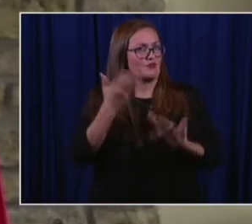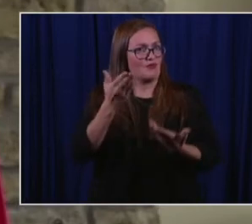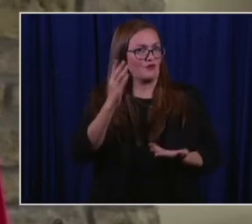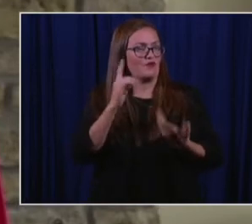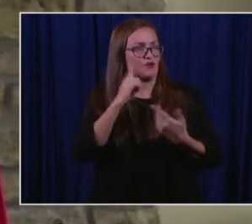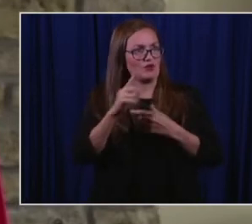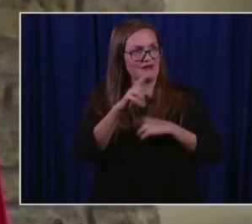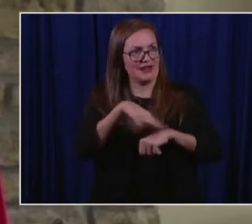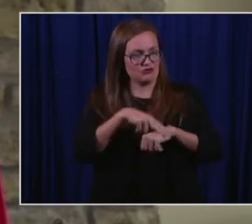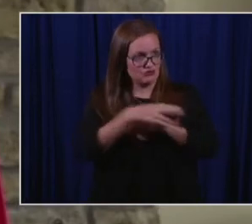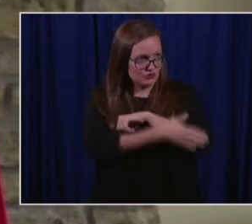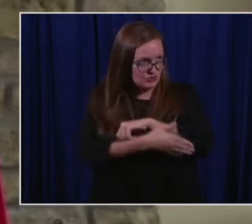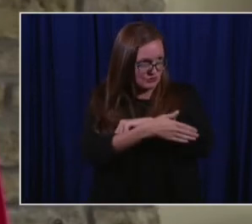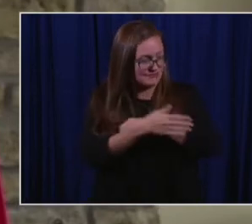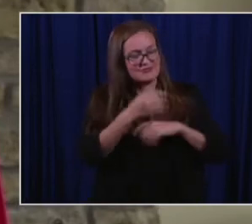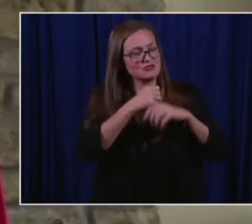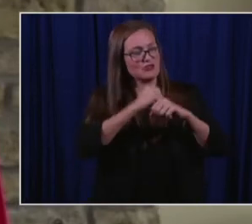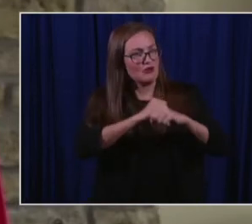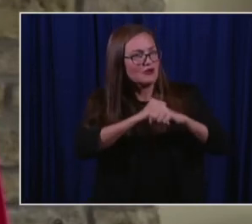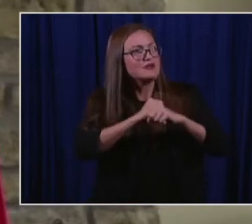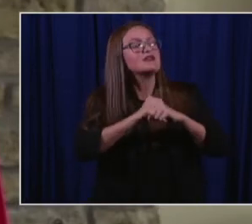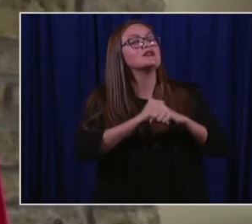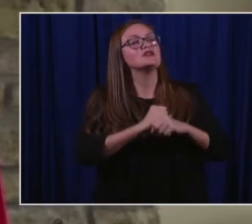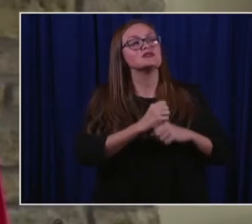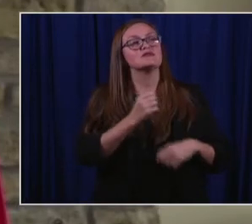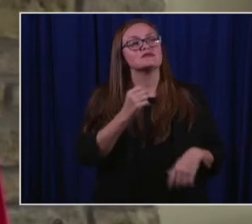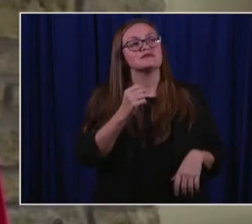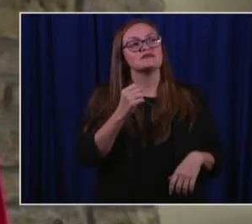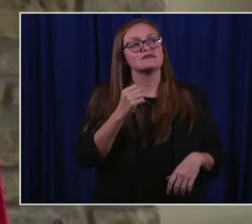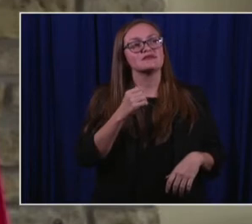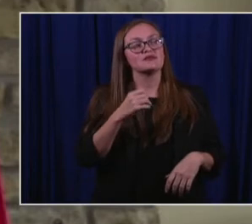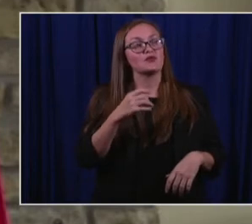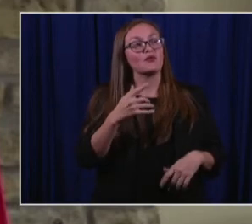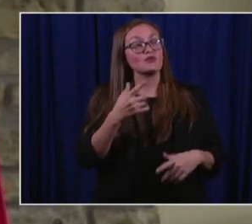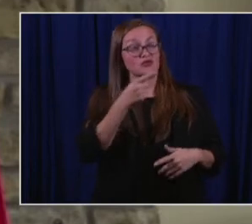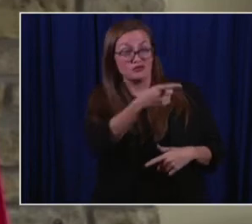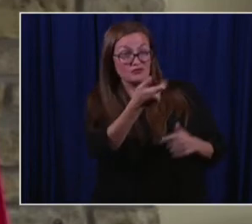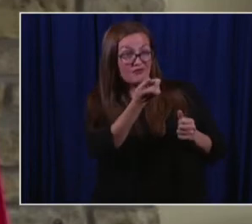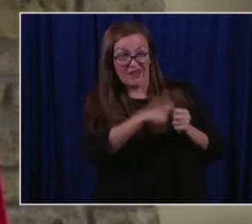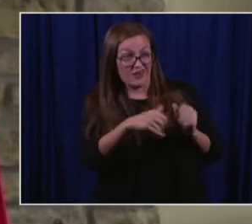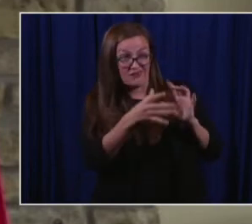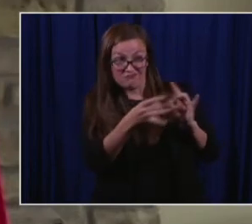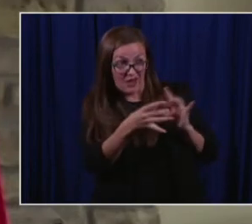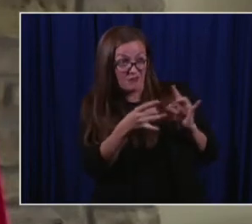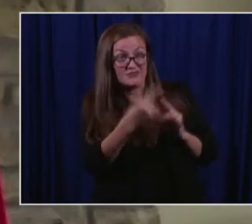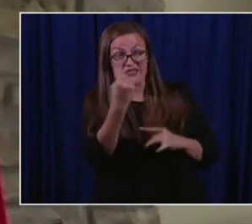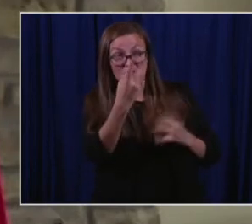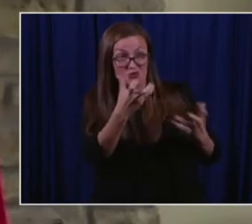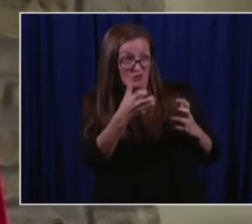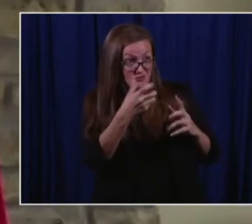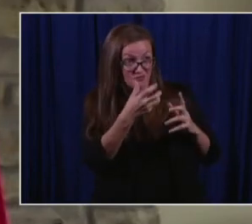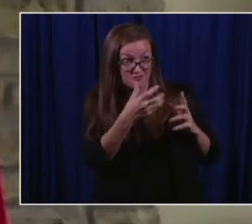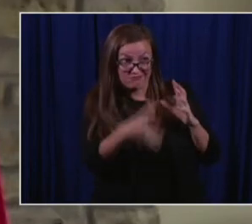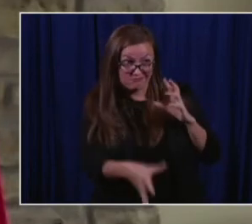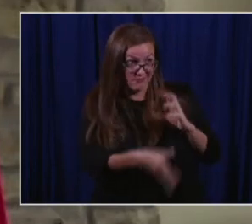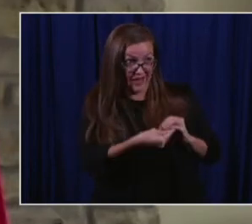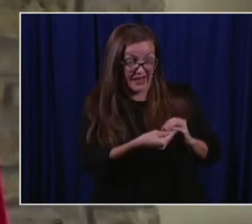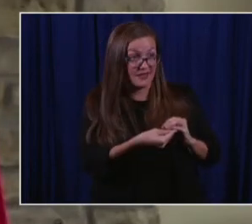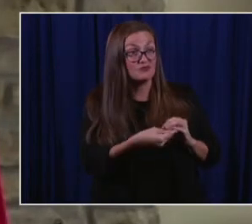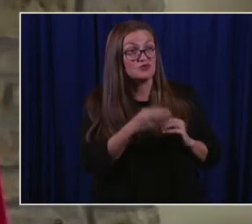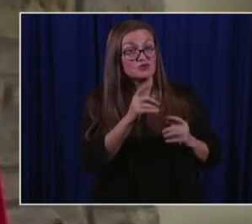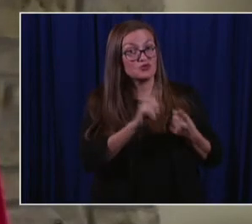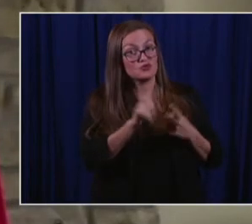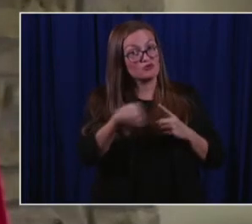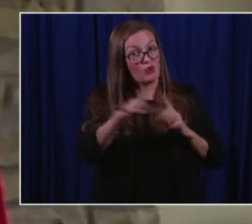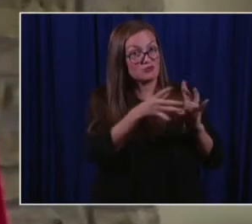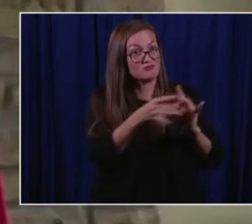Greene County and one of the more important Air Force bases, any comments or any thoughts on that? He's been a big advocate for the base.